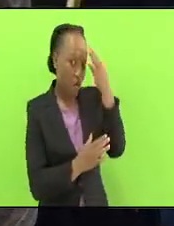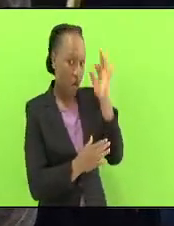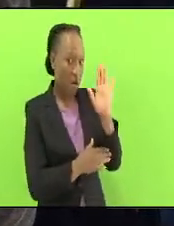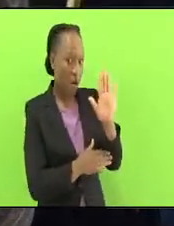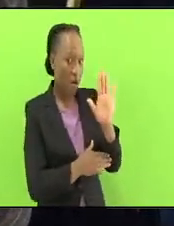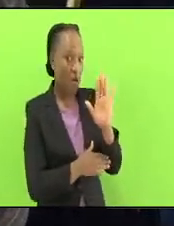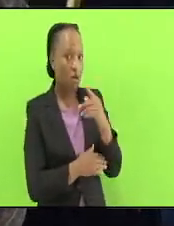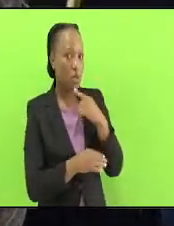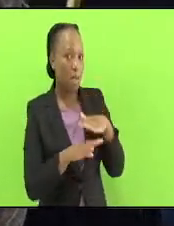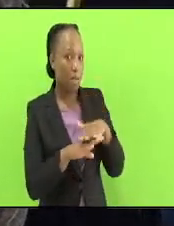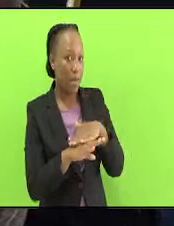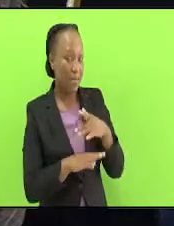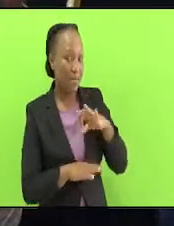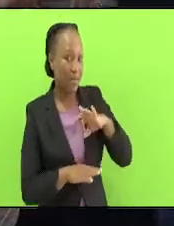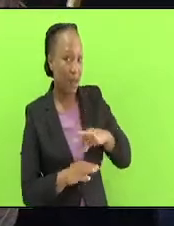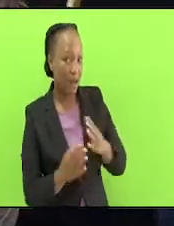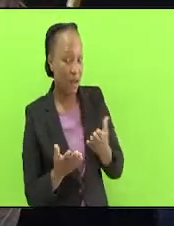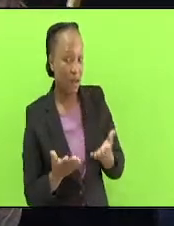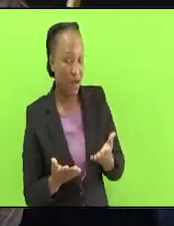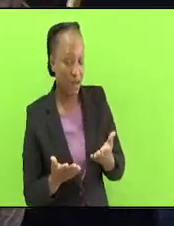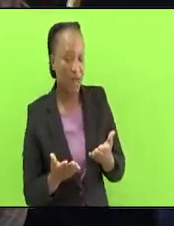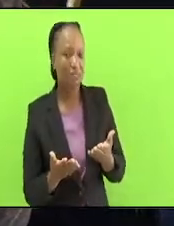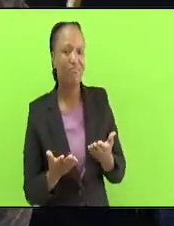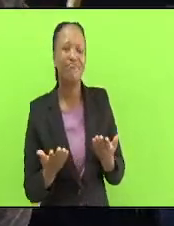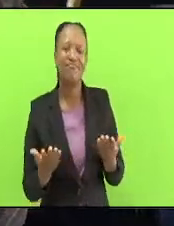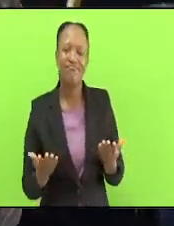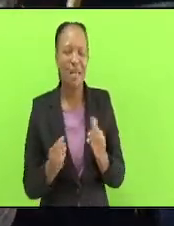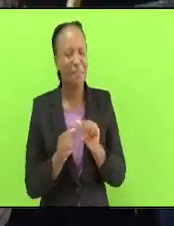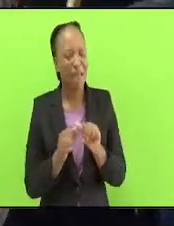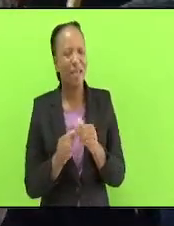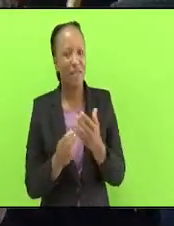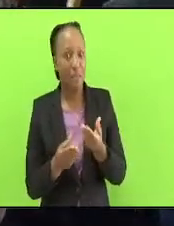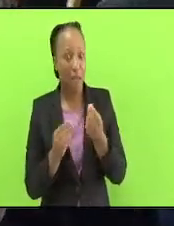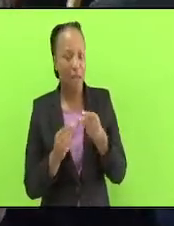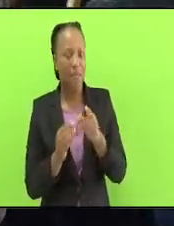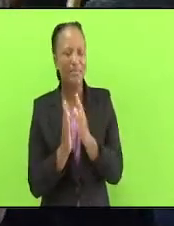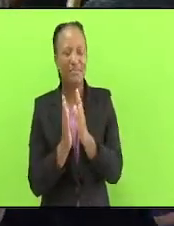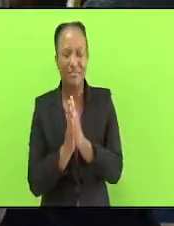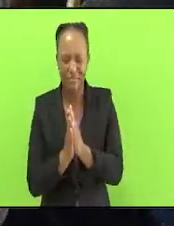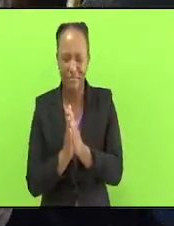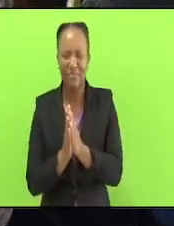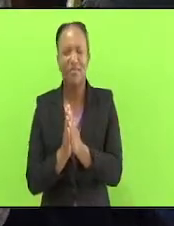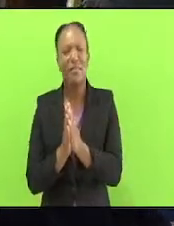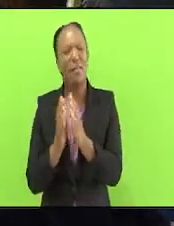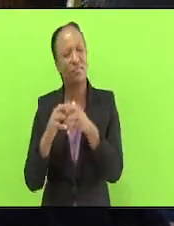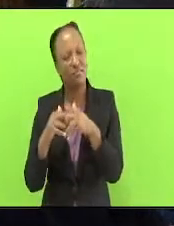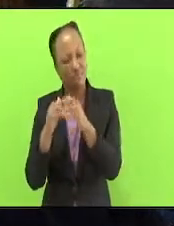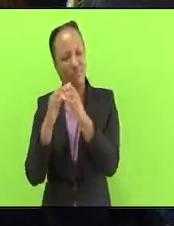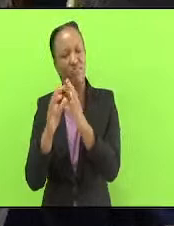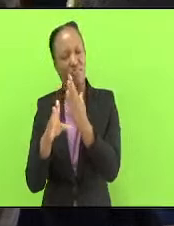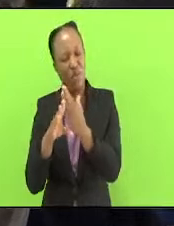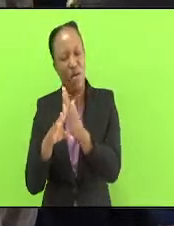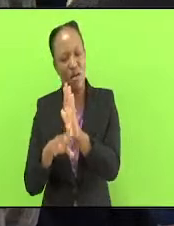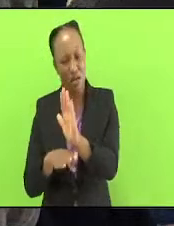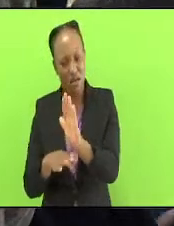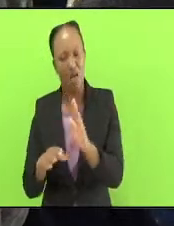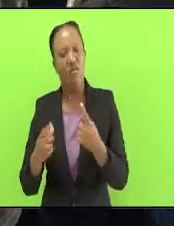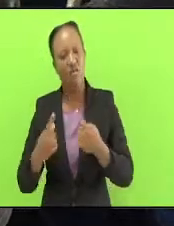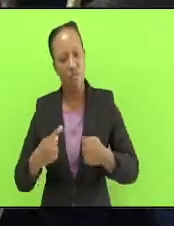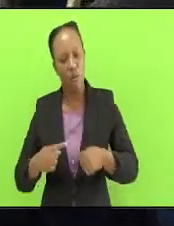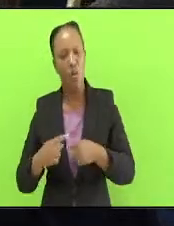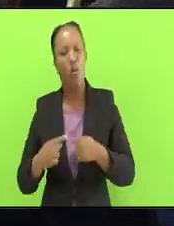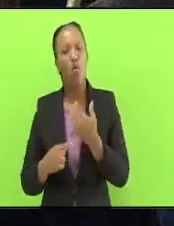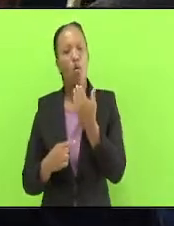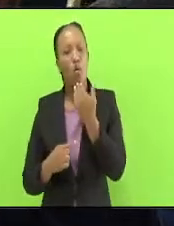is the minimum salary or wage. Ra kopa bagolo, create jobs. Create jobs for us, the